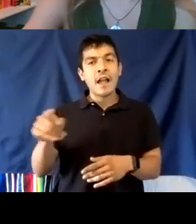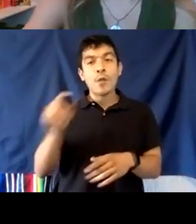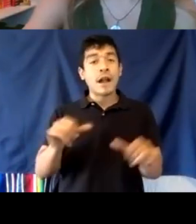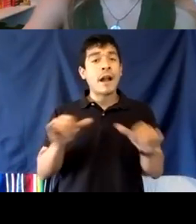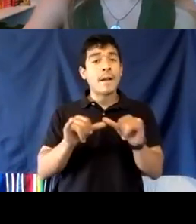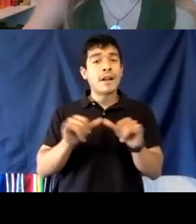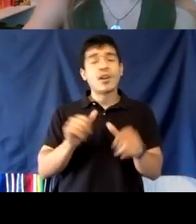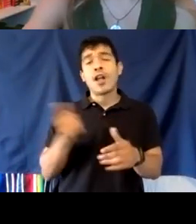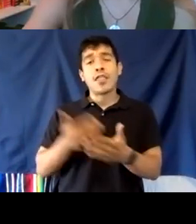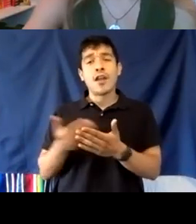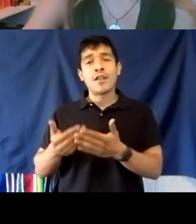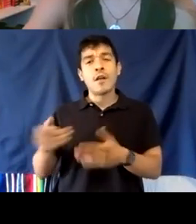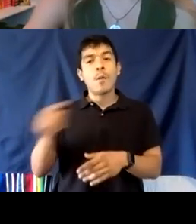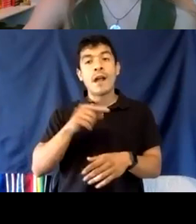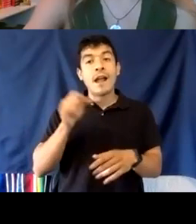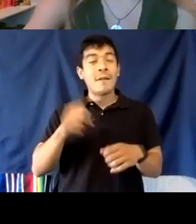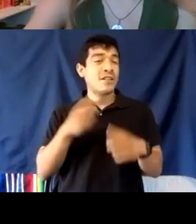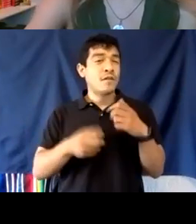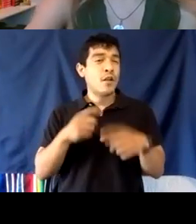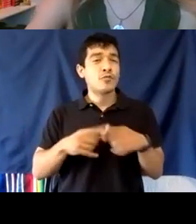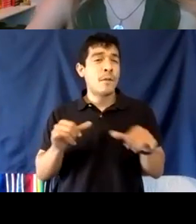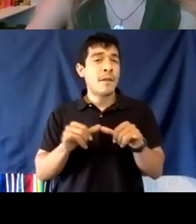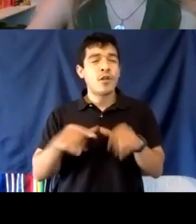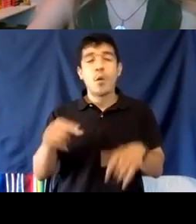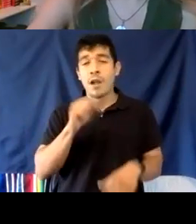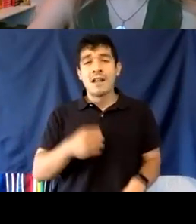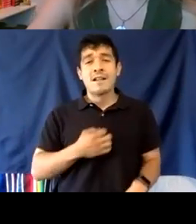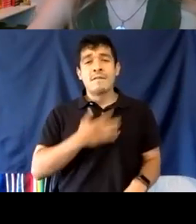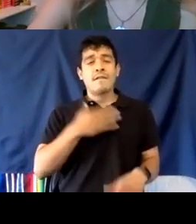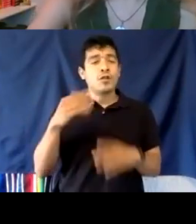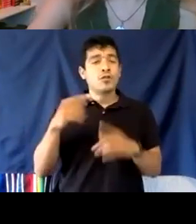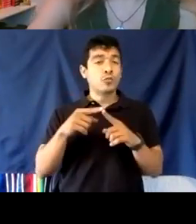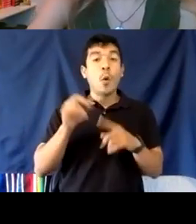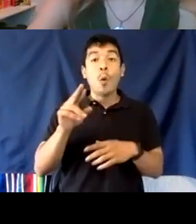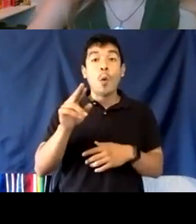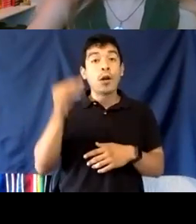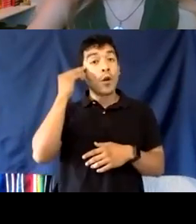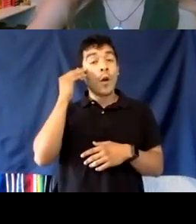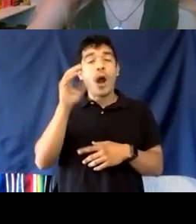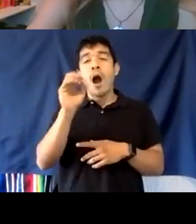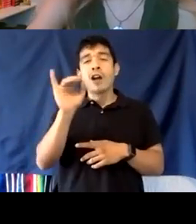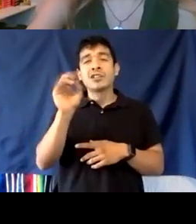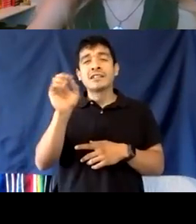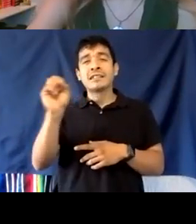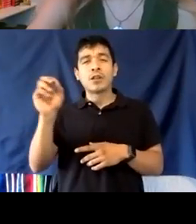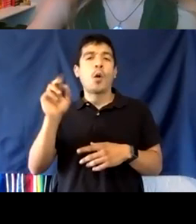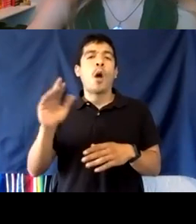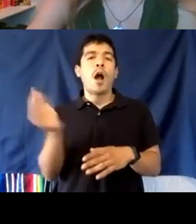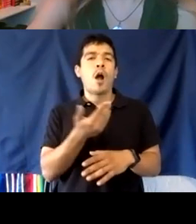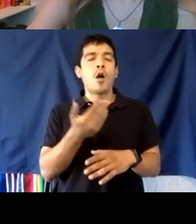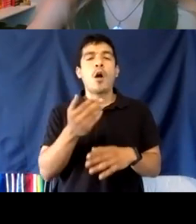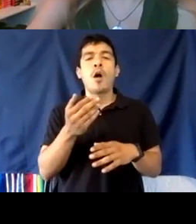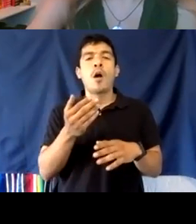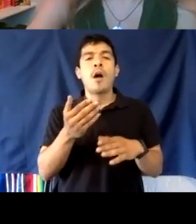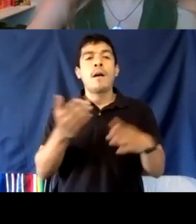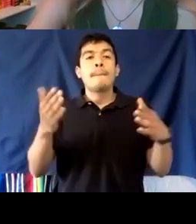things which we may not be able to measure or we can aspire to. And this notion of consciousness or presence or these